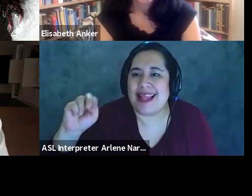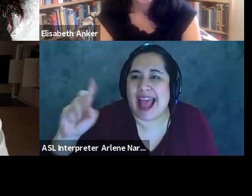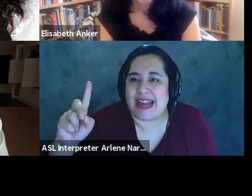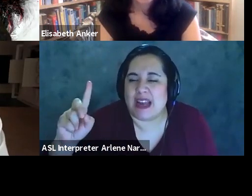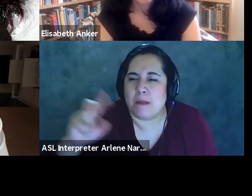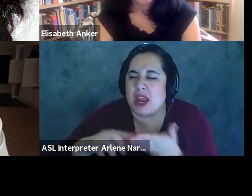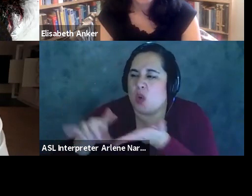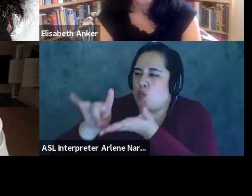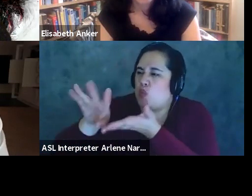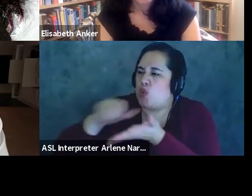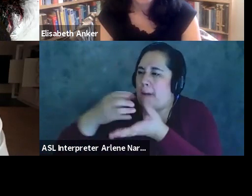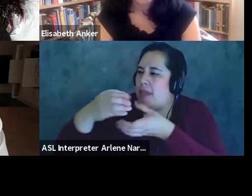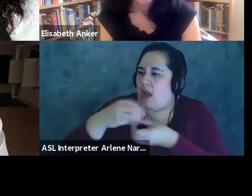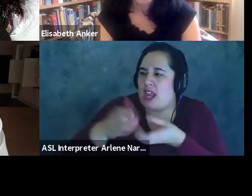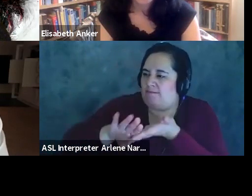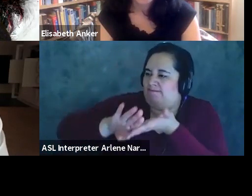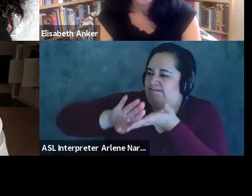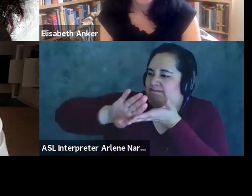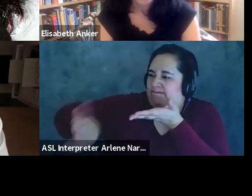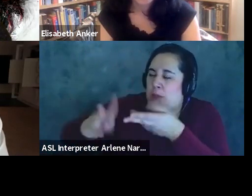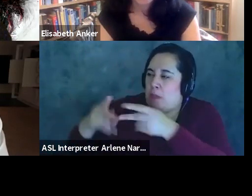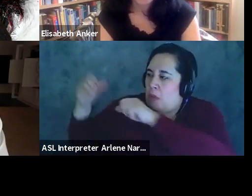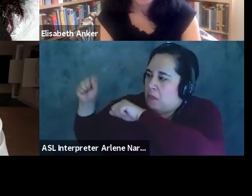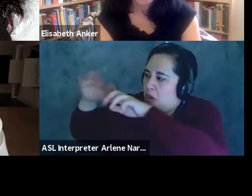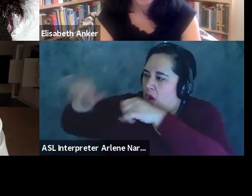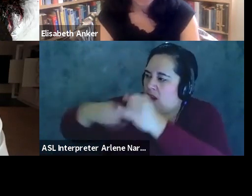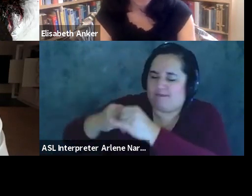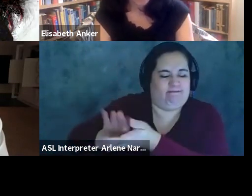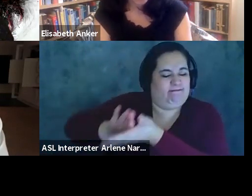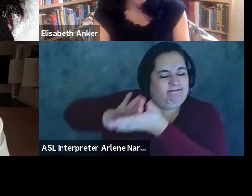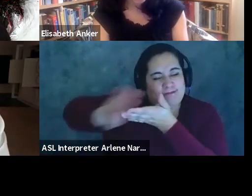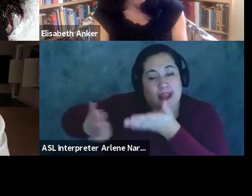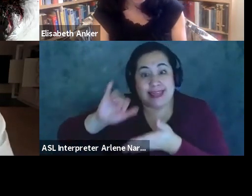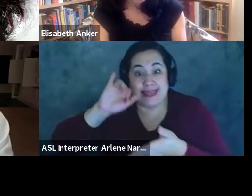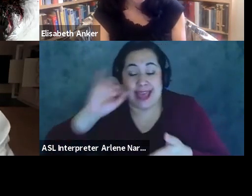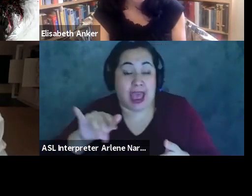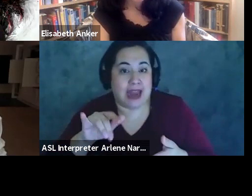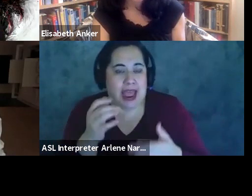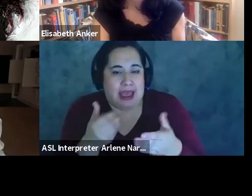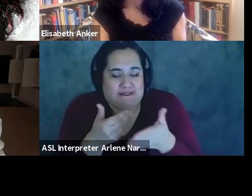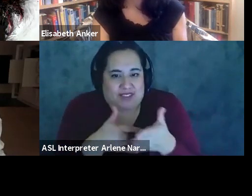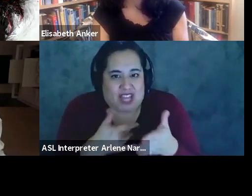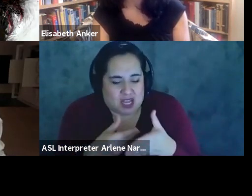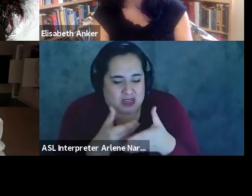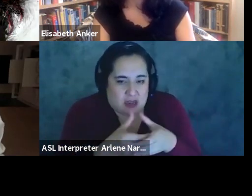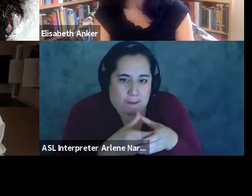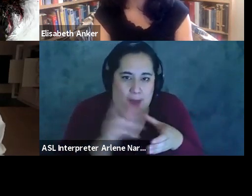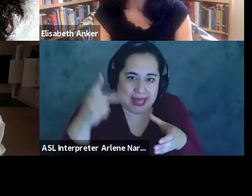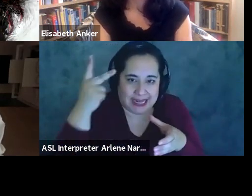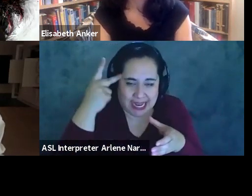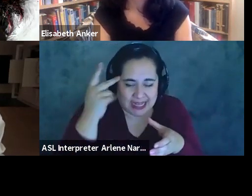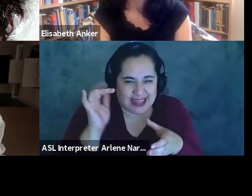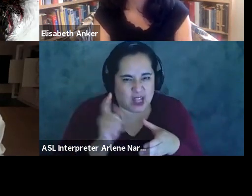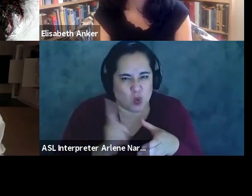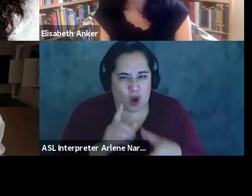belong to the home. And I think that intimacy of politics, of course, we know through Wilhelm Reich, that's where fascism really